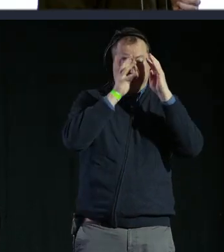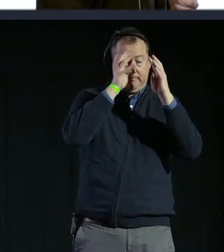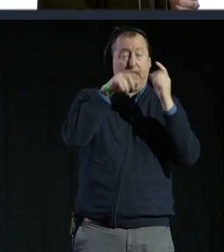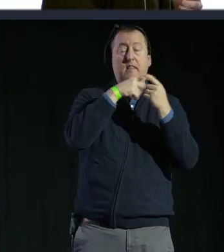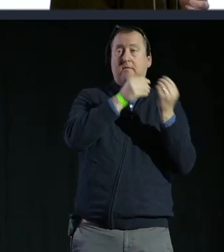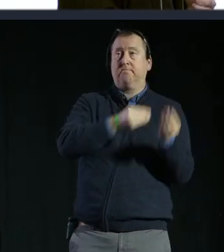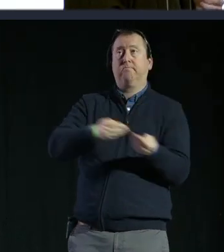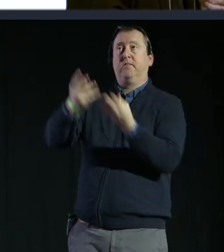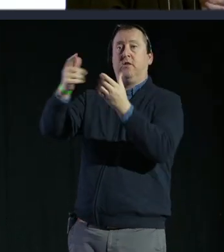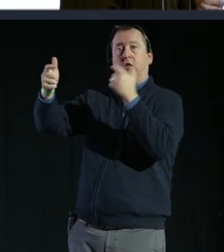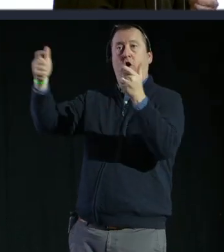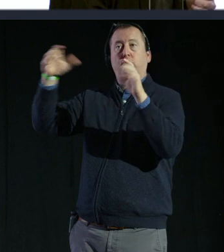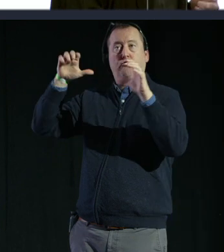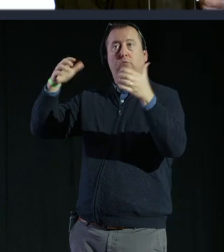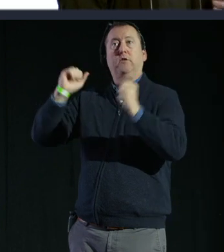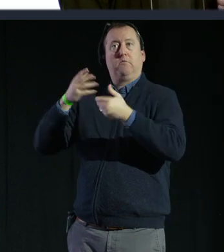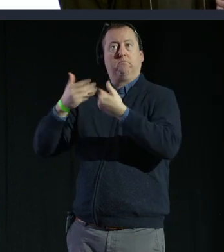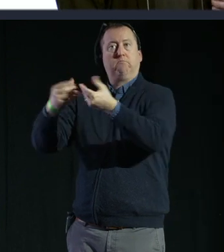quality.